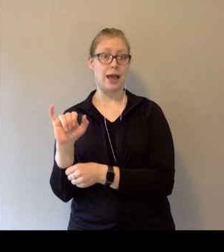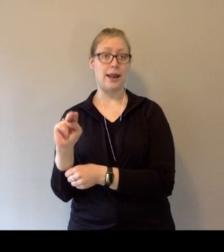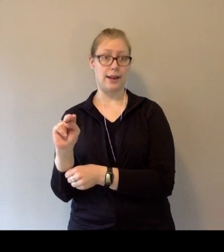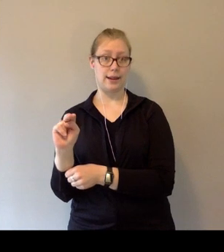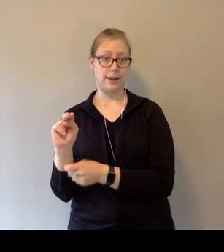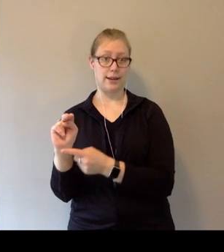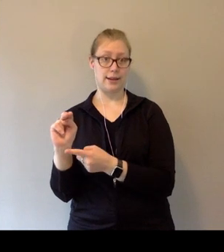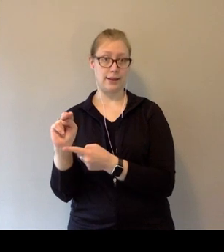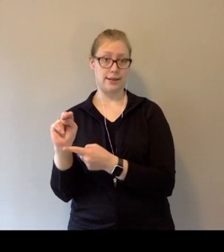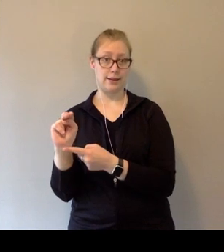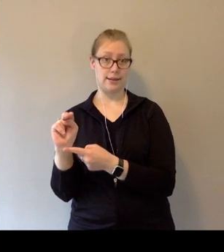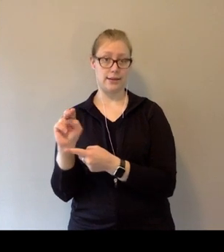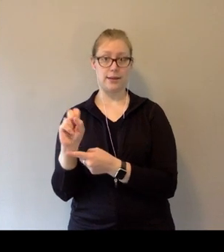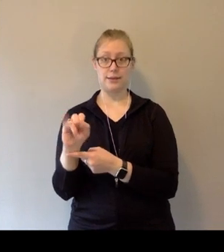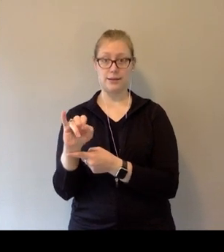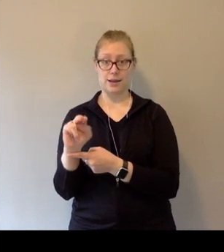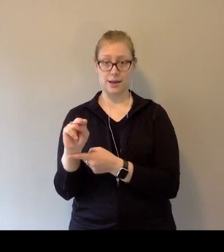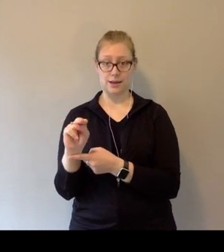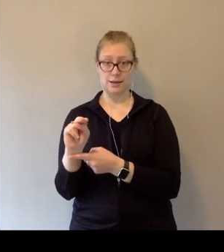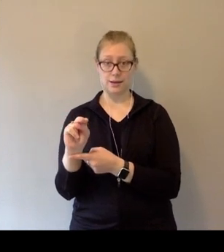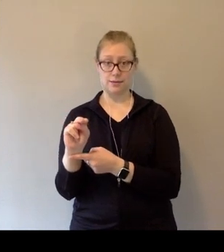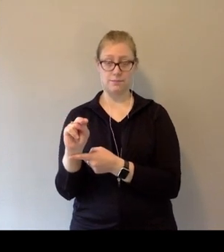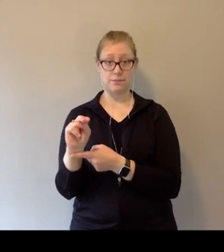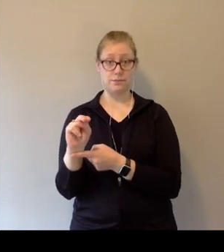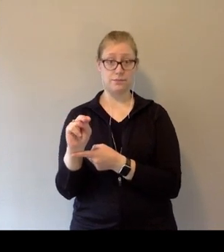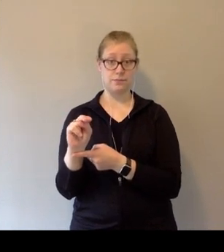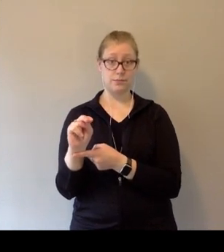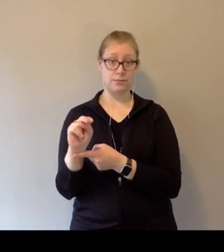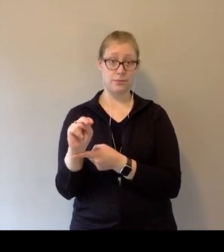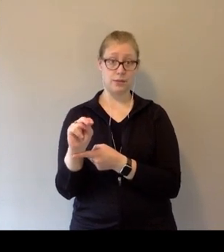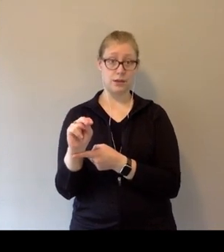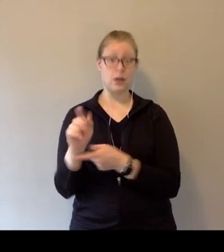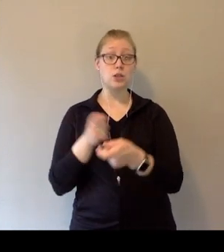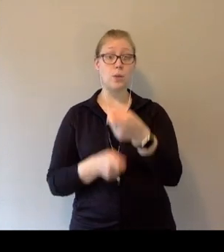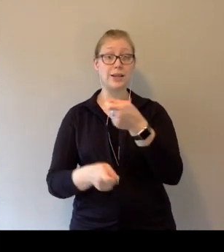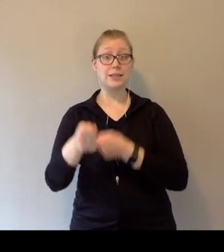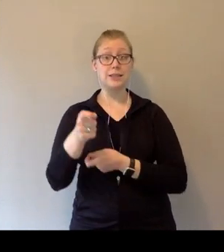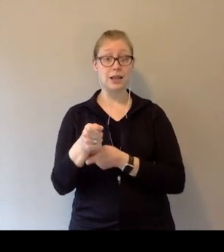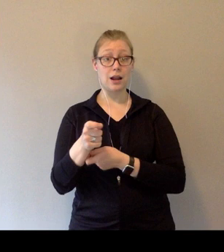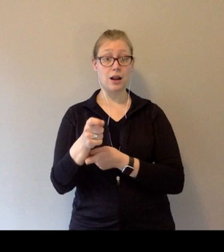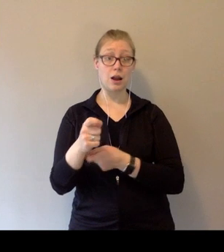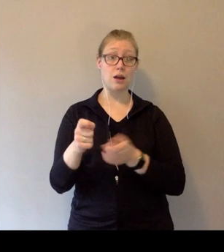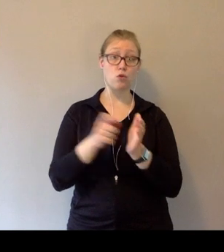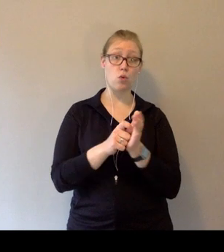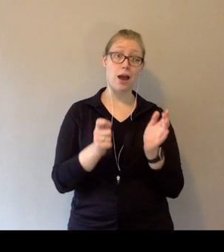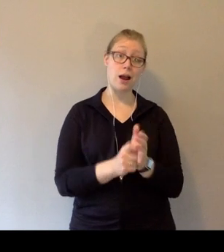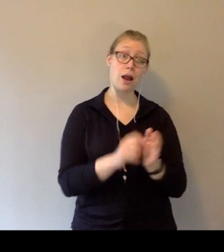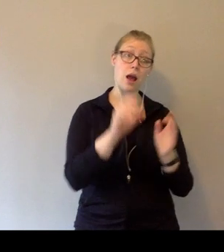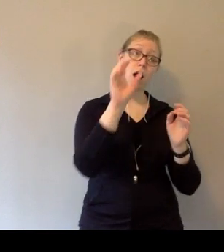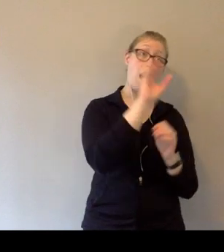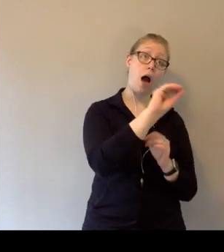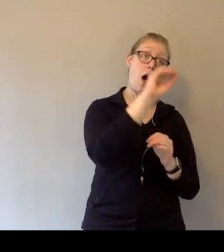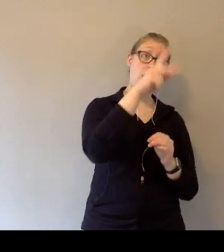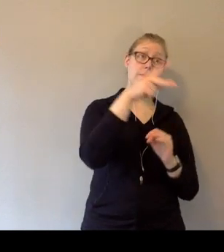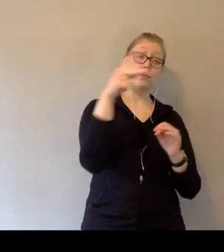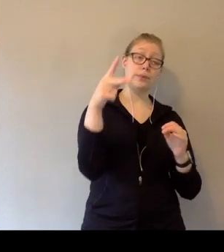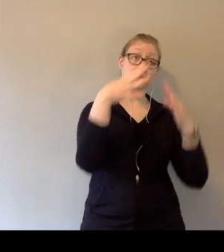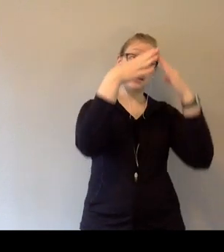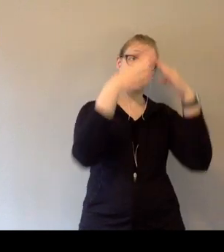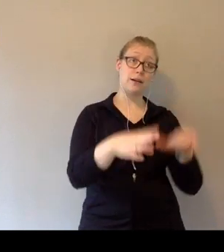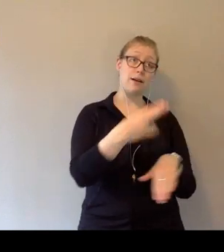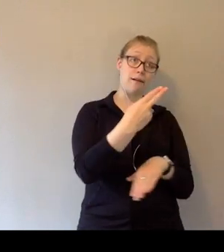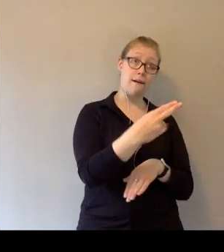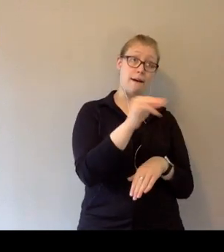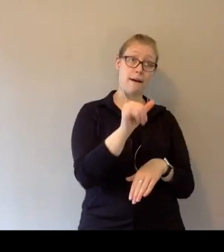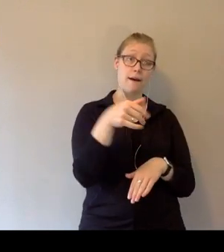And so if I was going to talk about this over here, instead of just writing, saying I'm doing opposite over hypotenuse for angle E, what I would